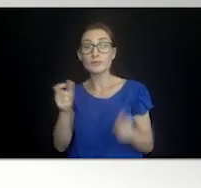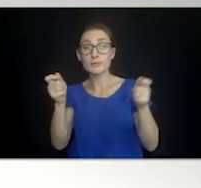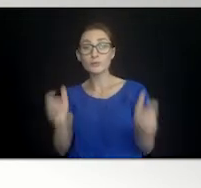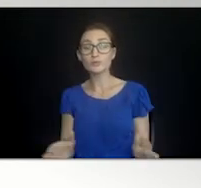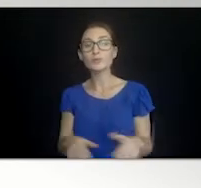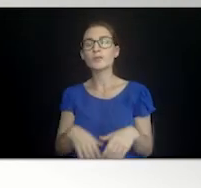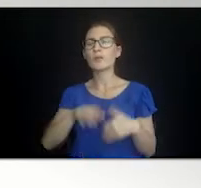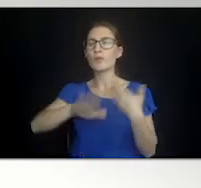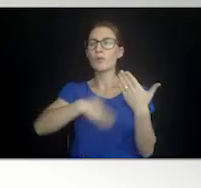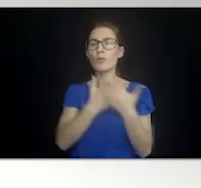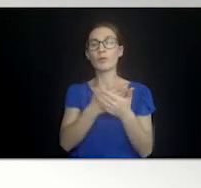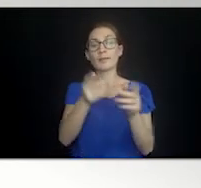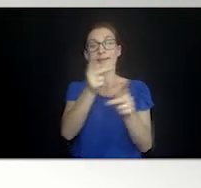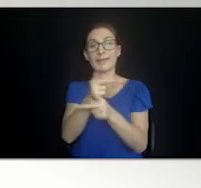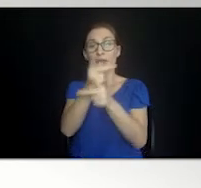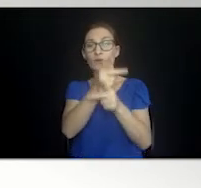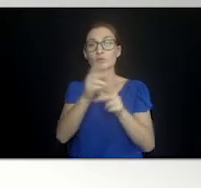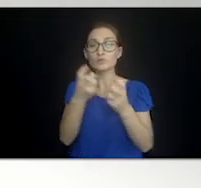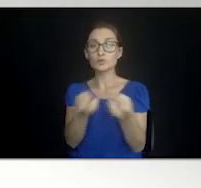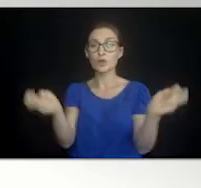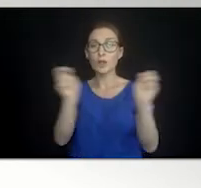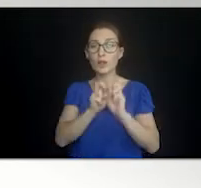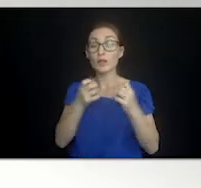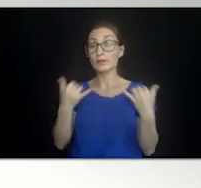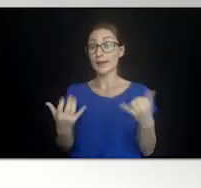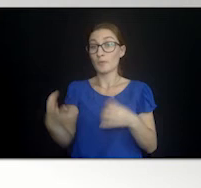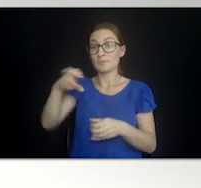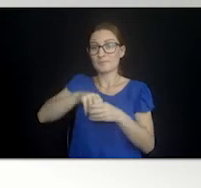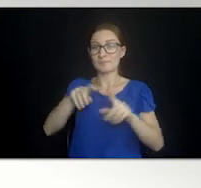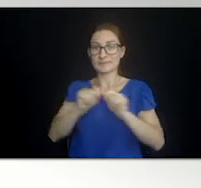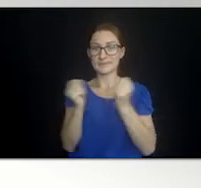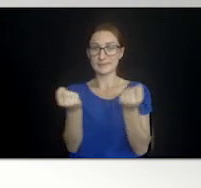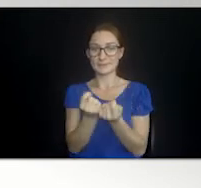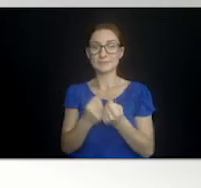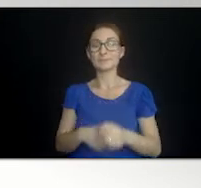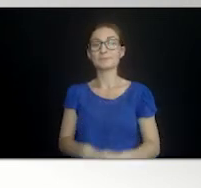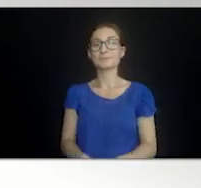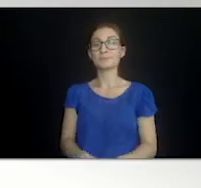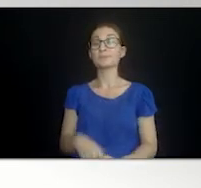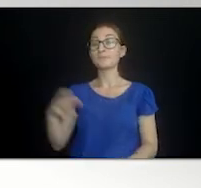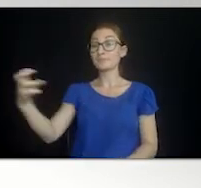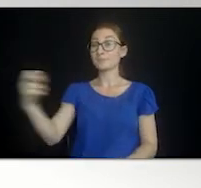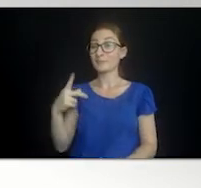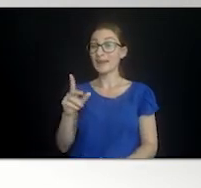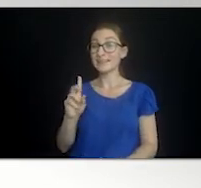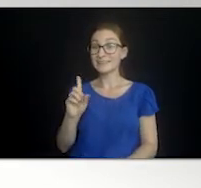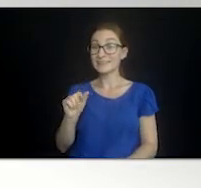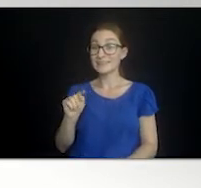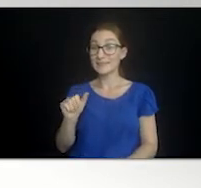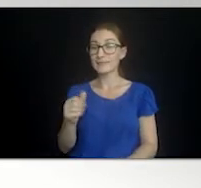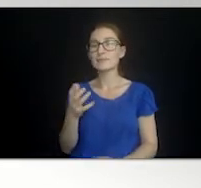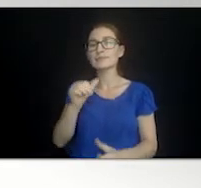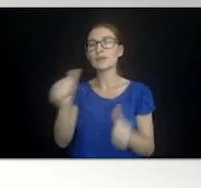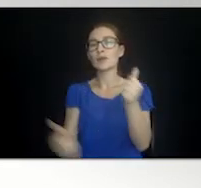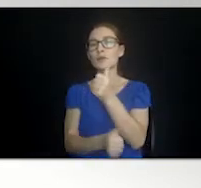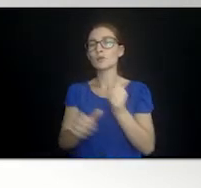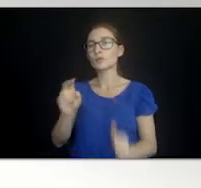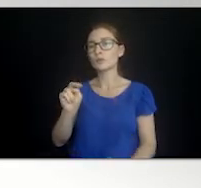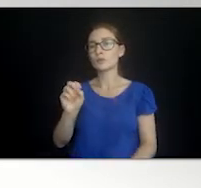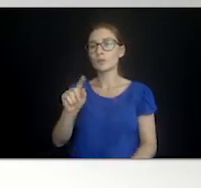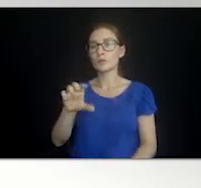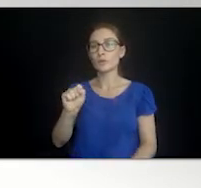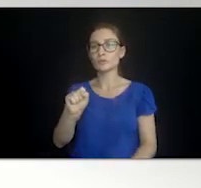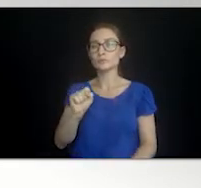you. All these people are your care circle, and now they're on your team. And now that data I mentioned, that's here under